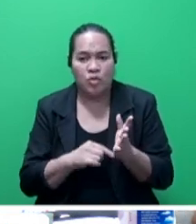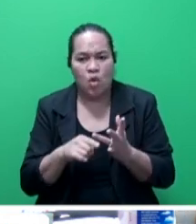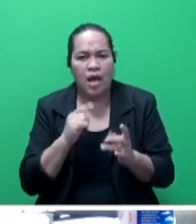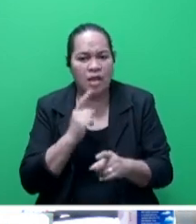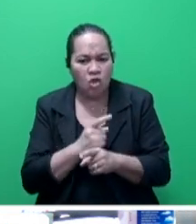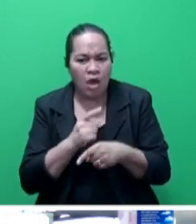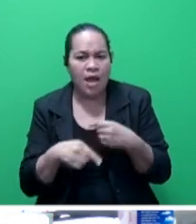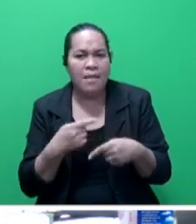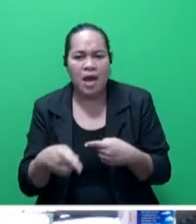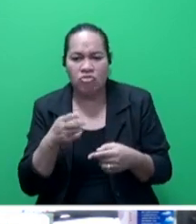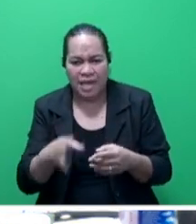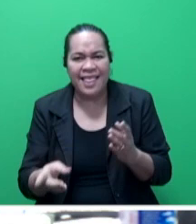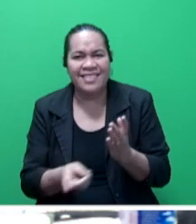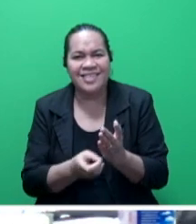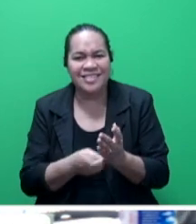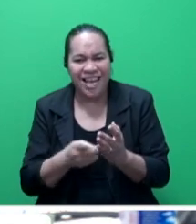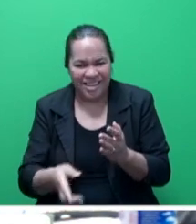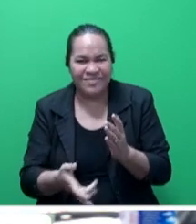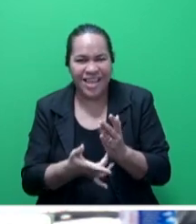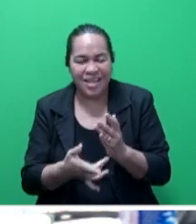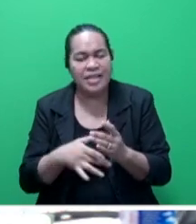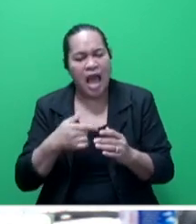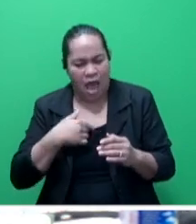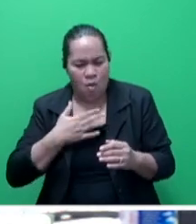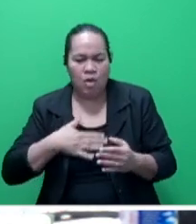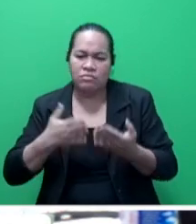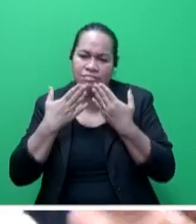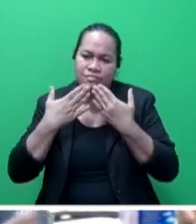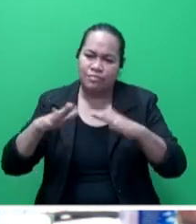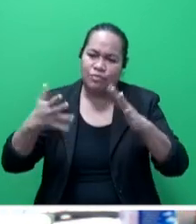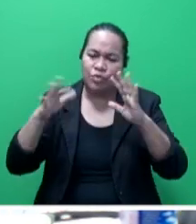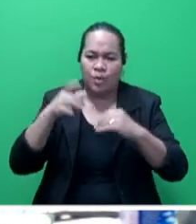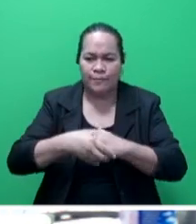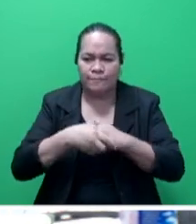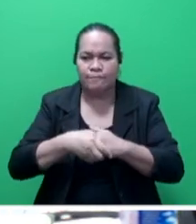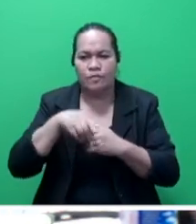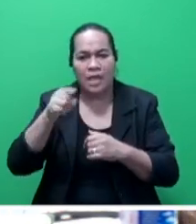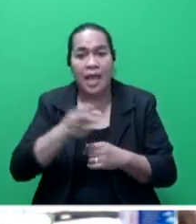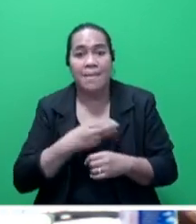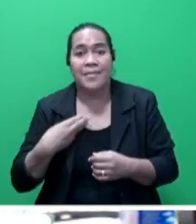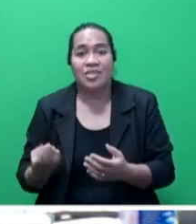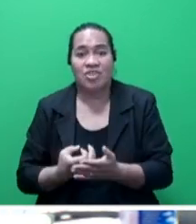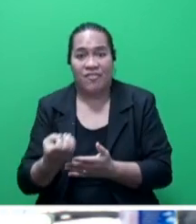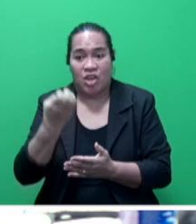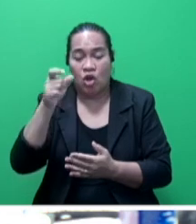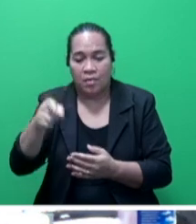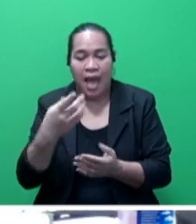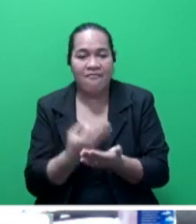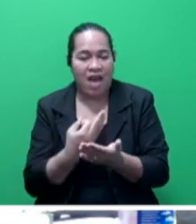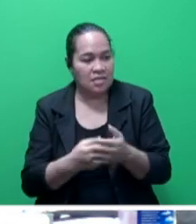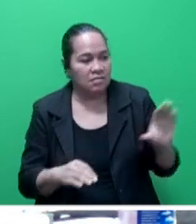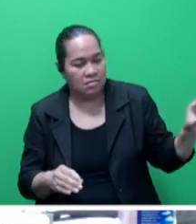digital infrastructure in Fiji, Mr. Speaker, sir. And I wish to commend the Ministry of Economy again for allocating